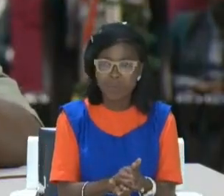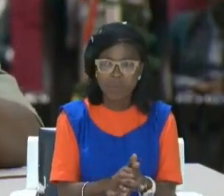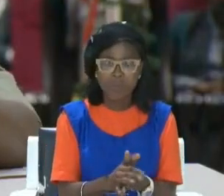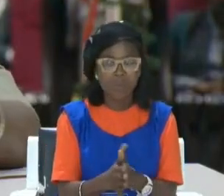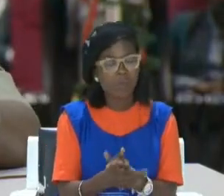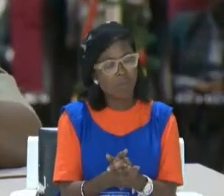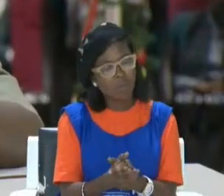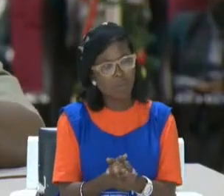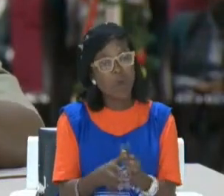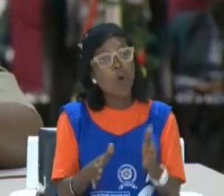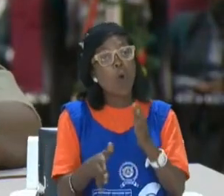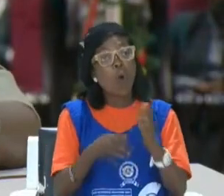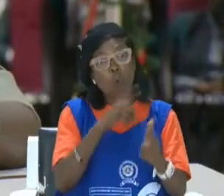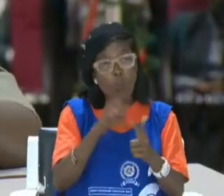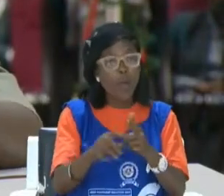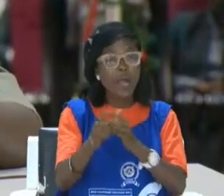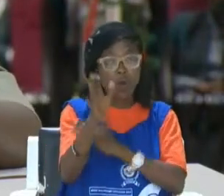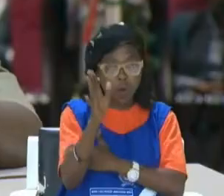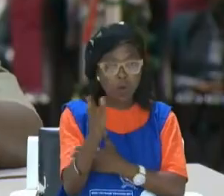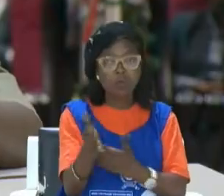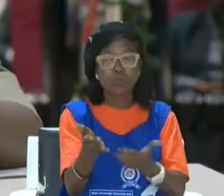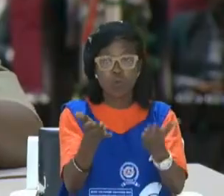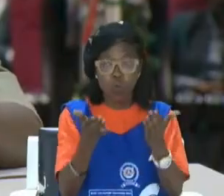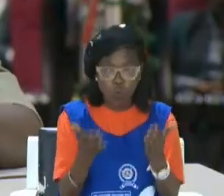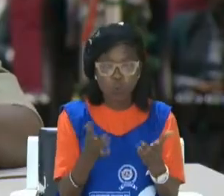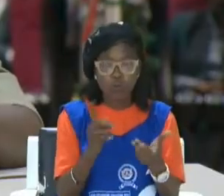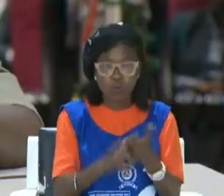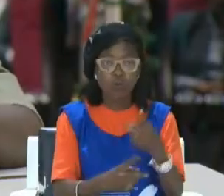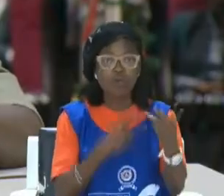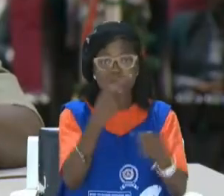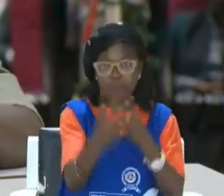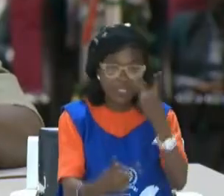that when God wanted to come and visit Elijah,